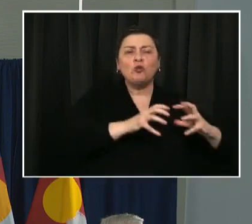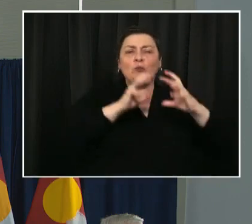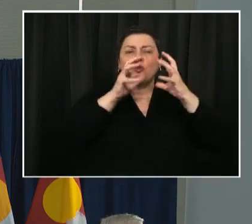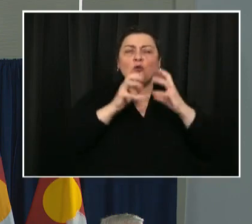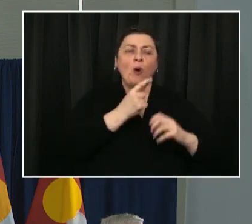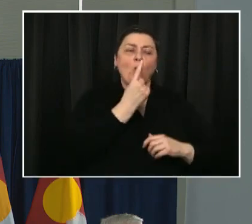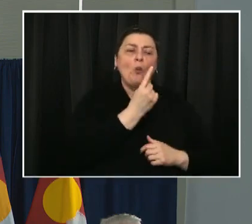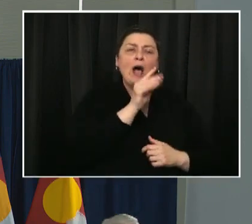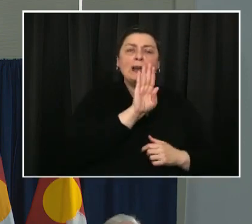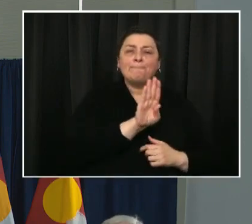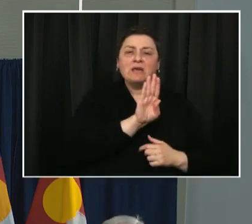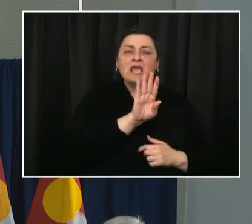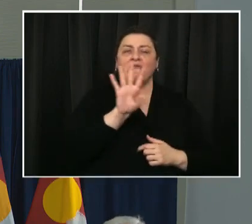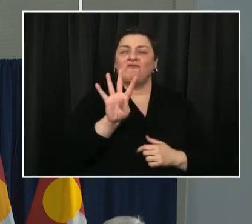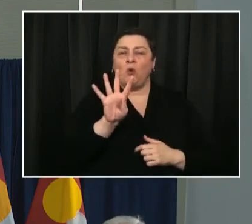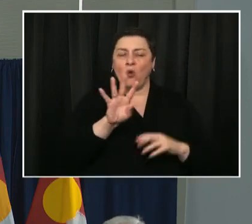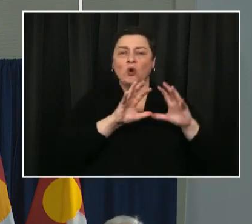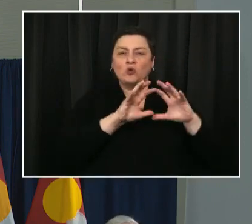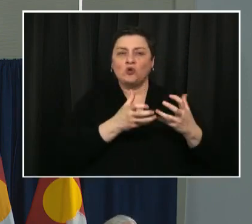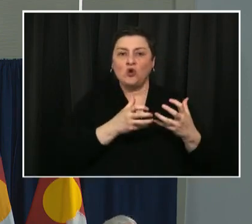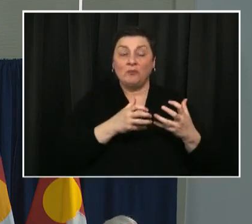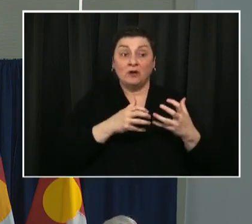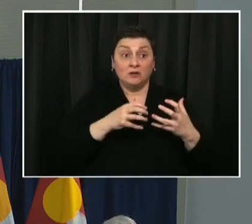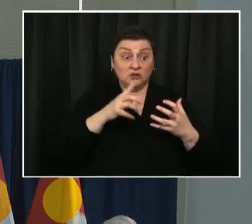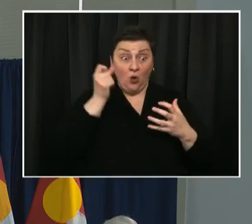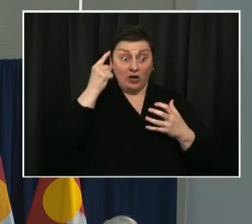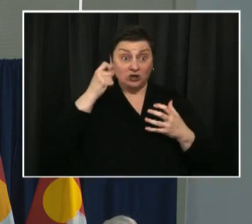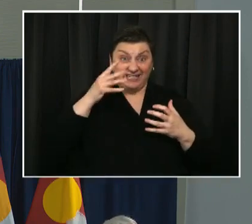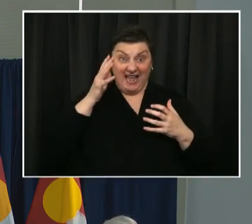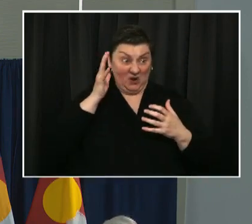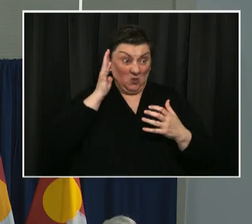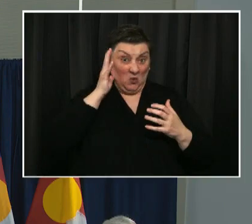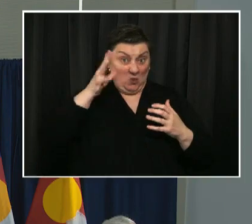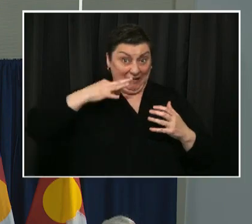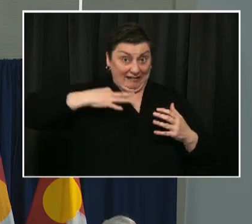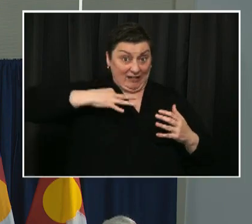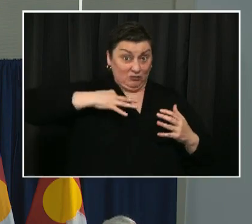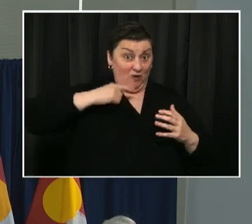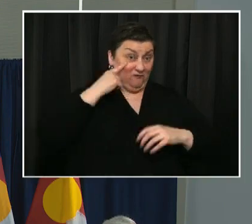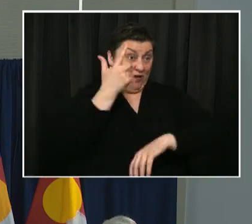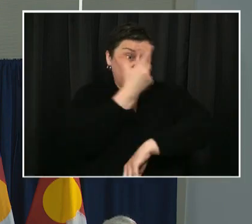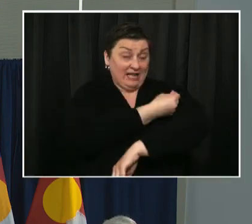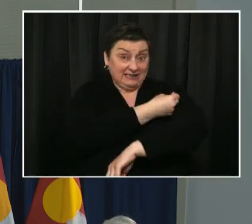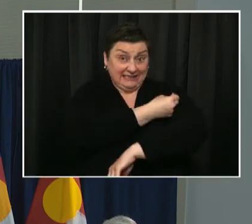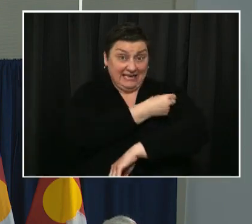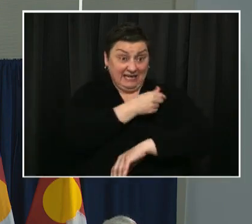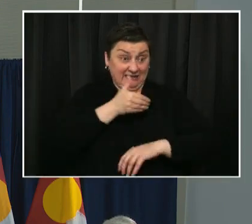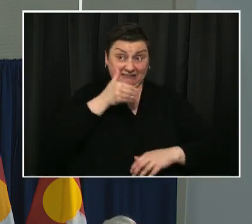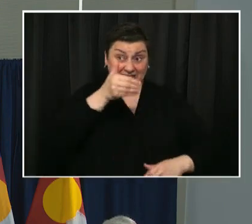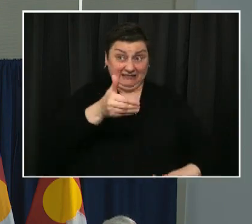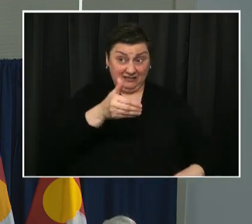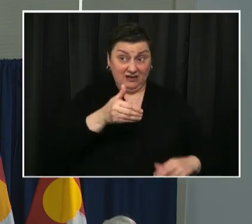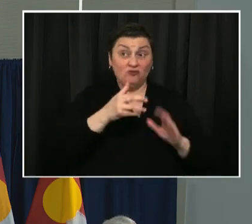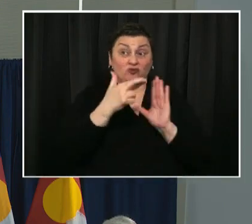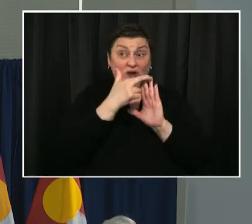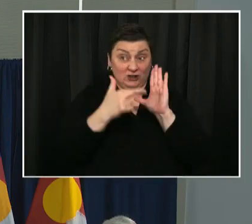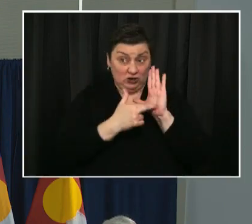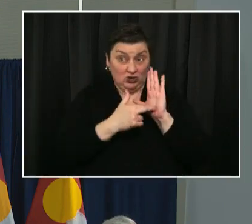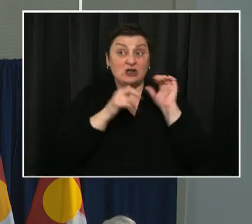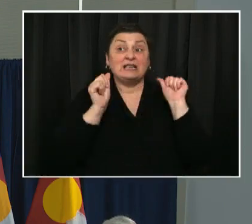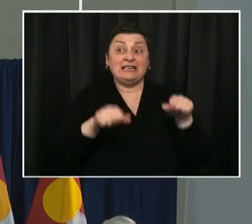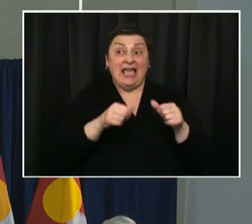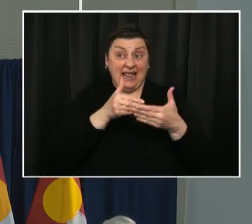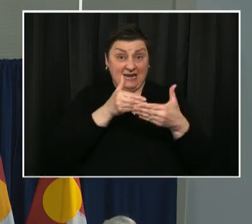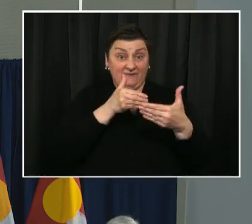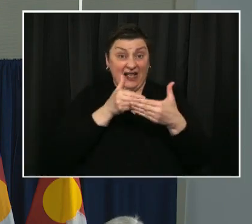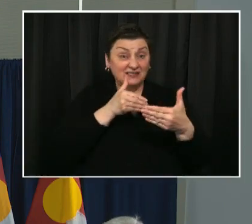a vaccine prior to their eligibility date on the 19th. Should these folks be looking now? Can you sign up now? And we also know a lot of people are signing up